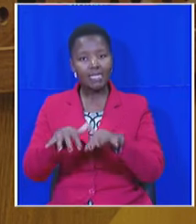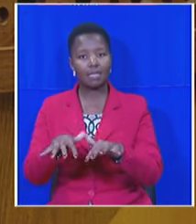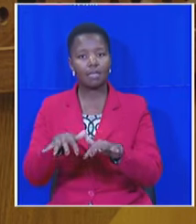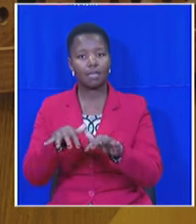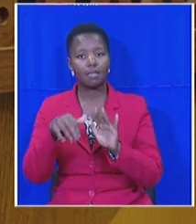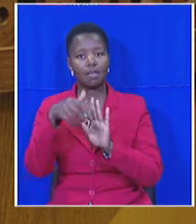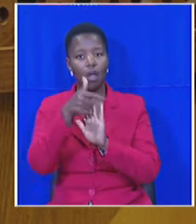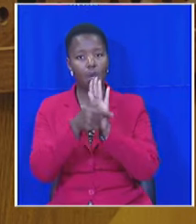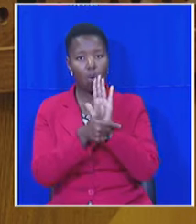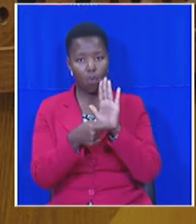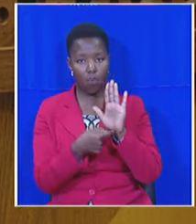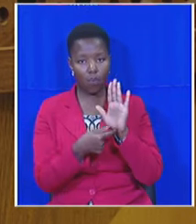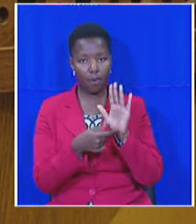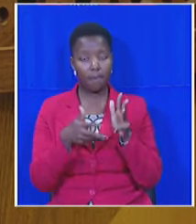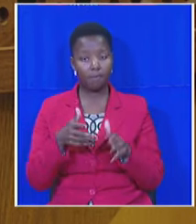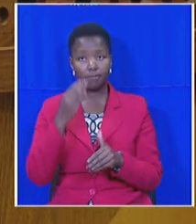Force,